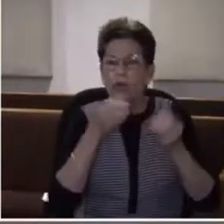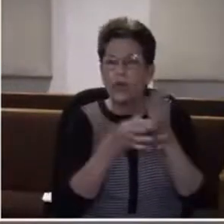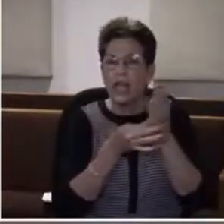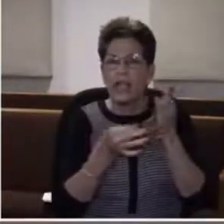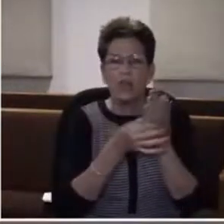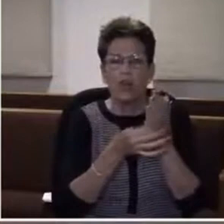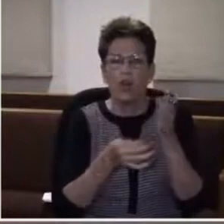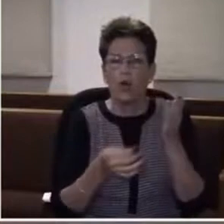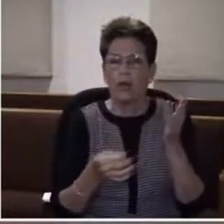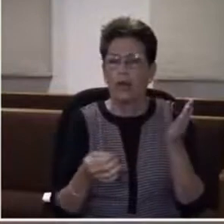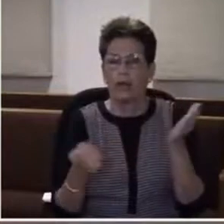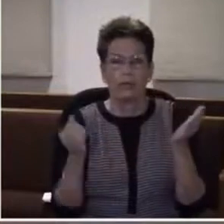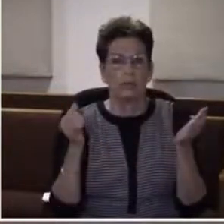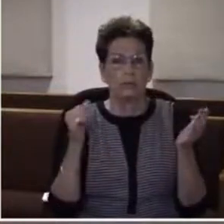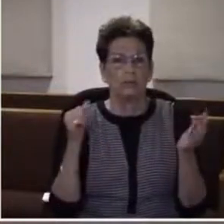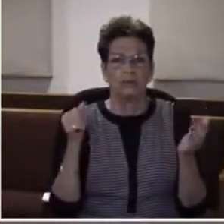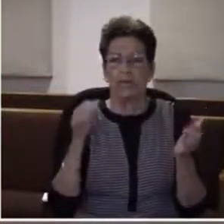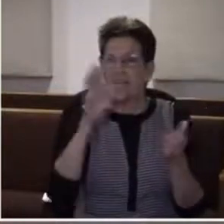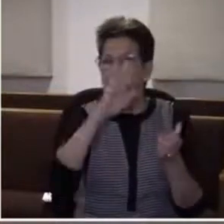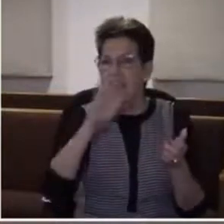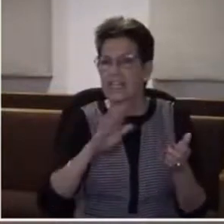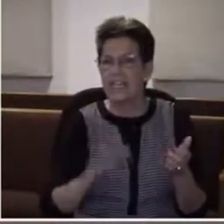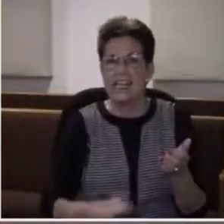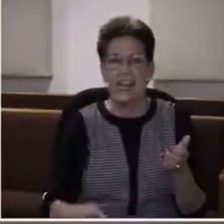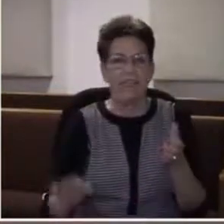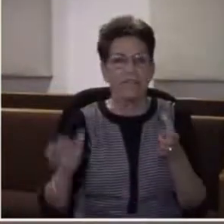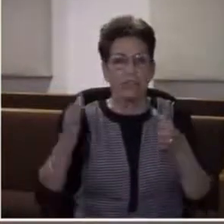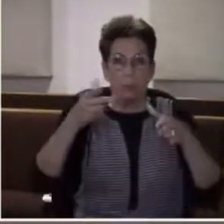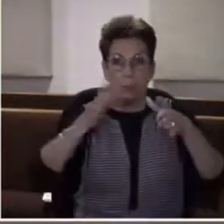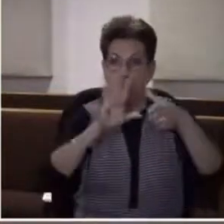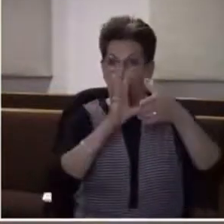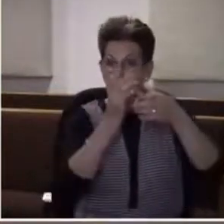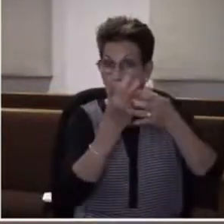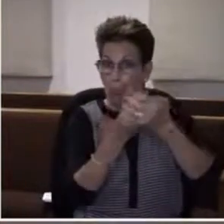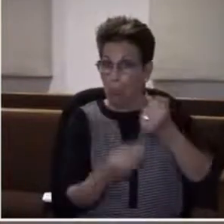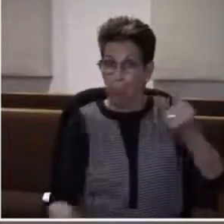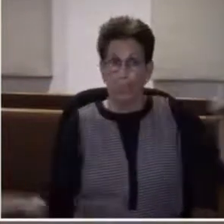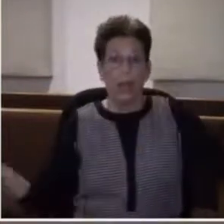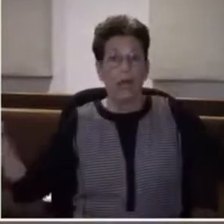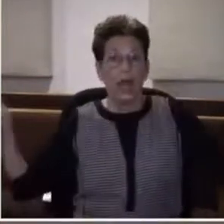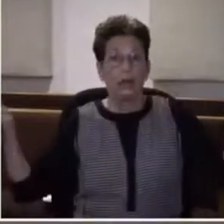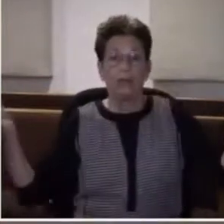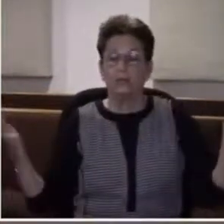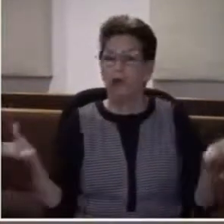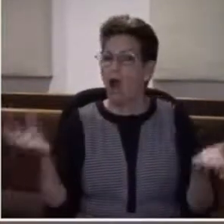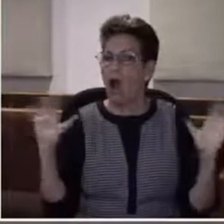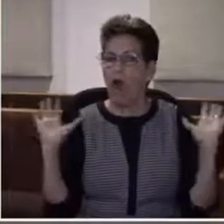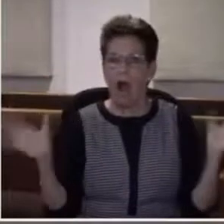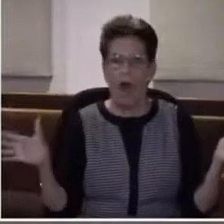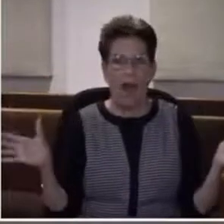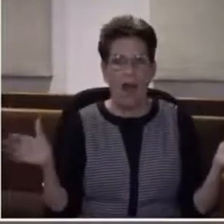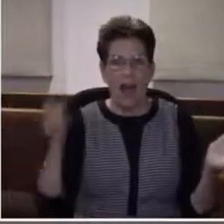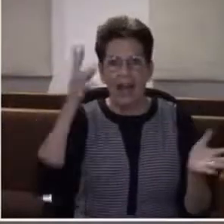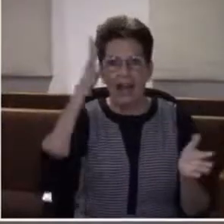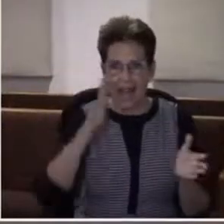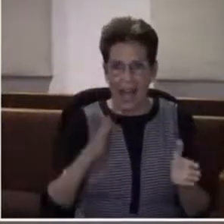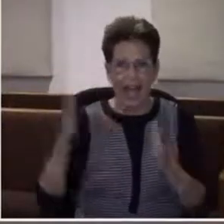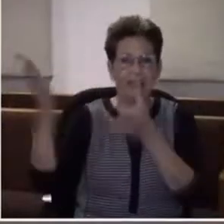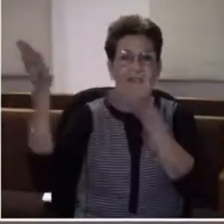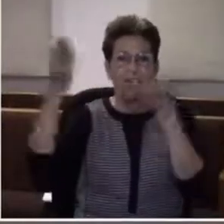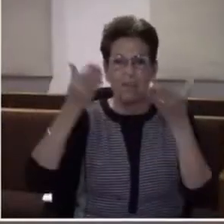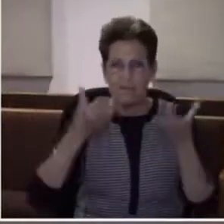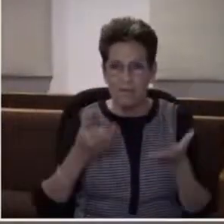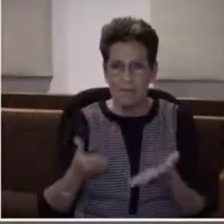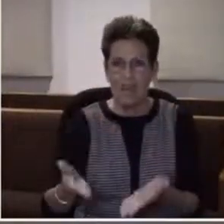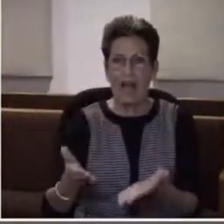wonderful change in her life since Jesus came into her heart. The widow of Zarephath